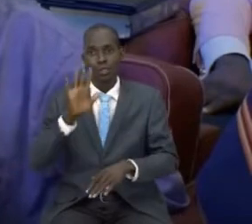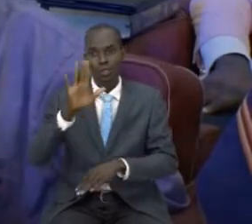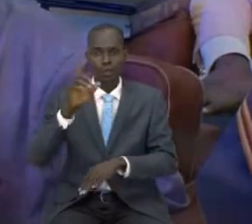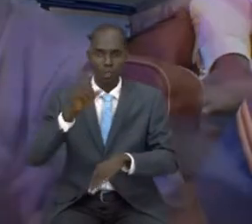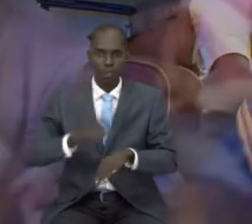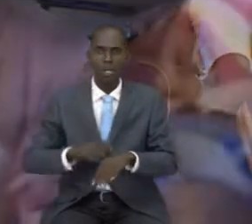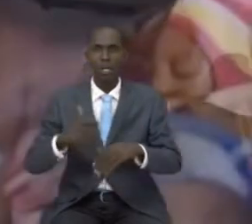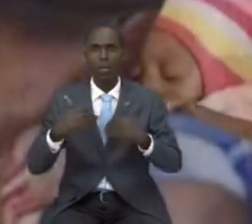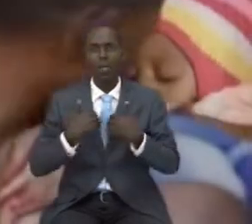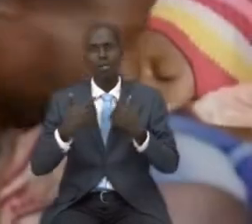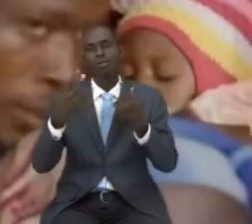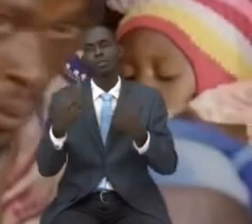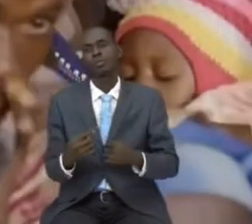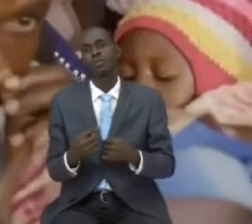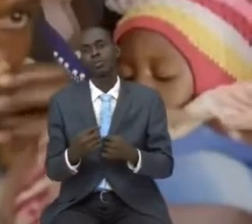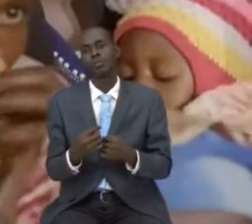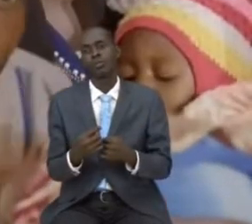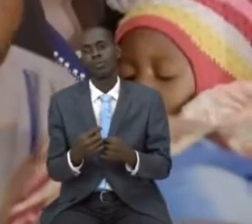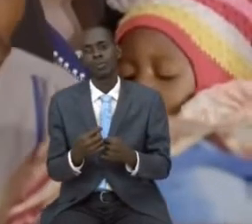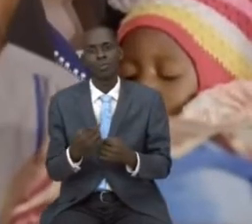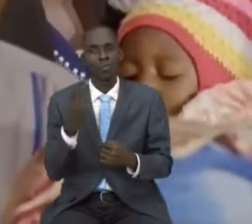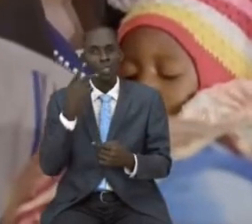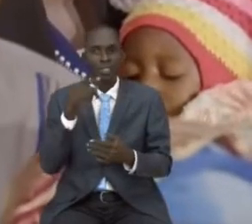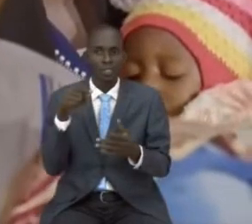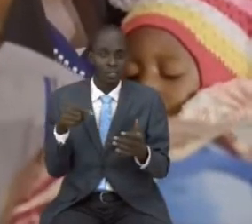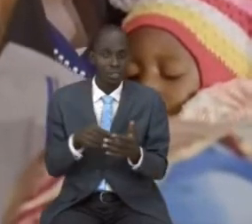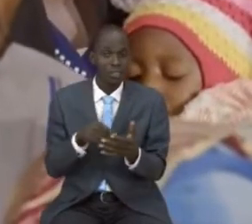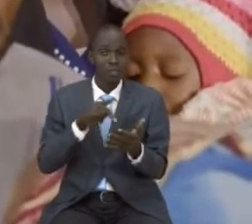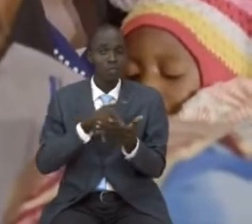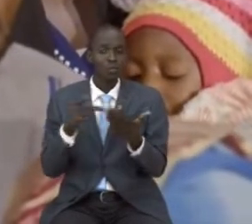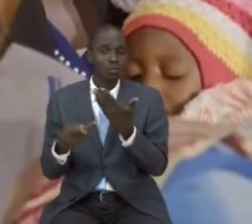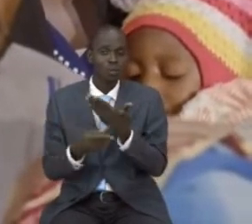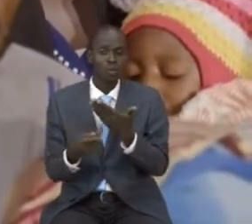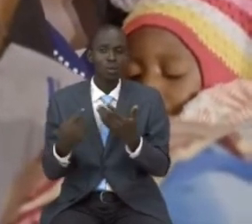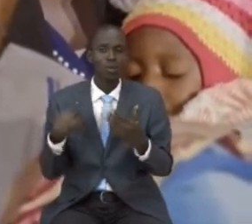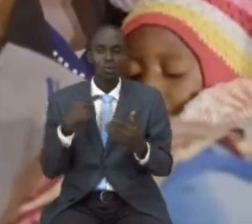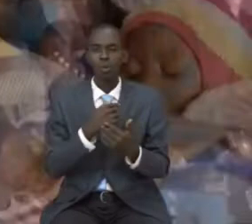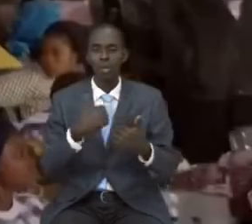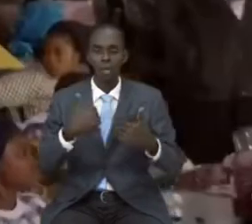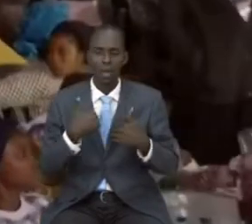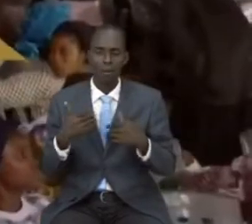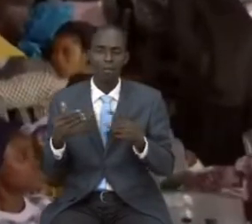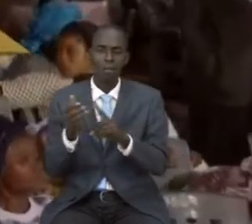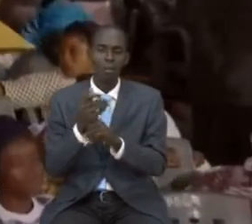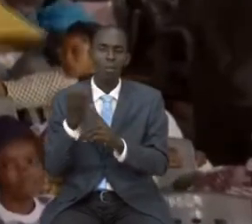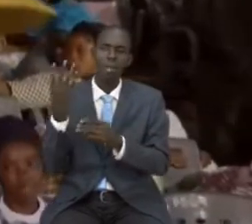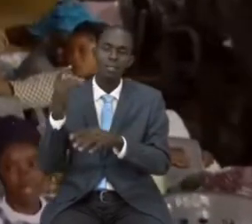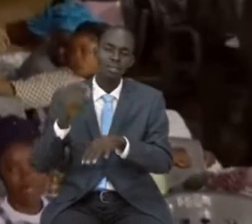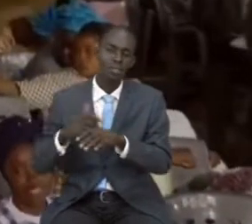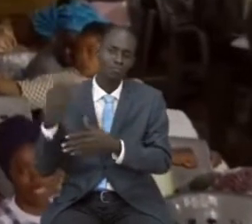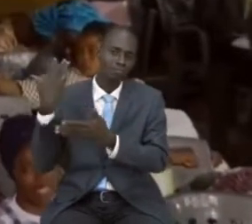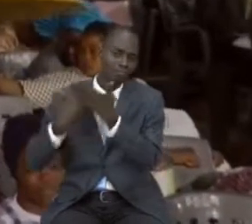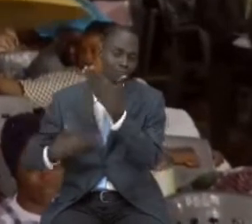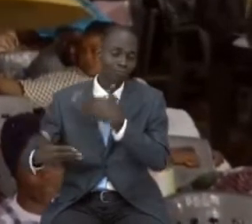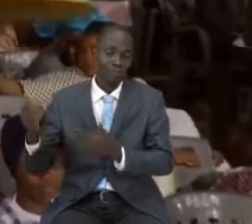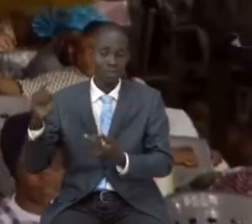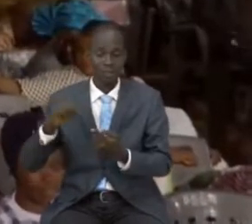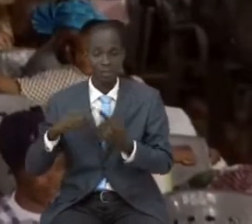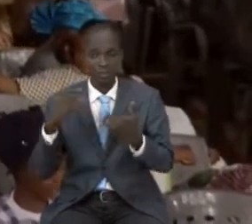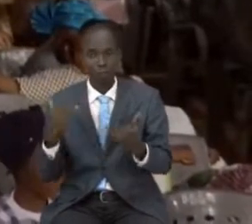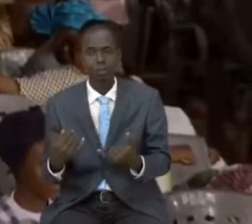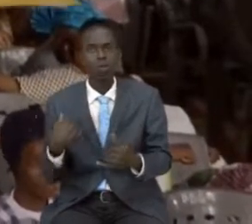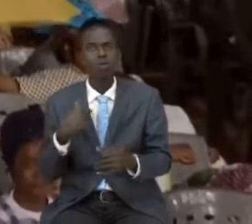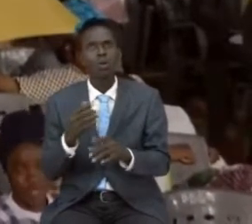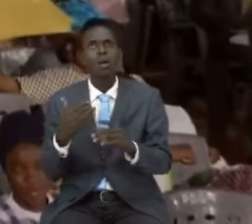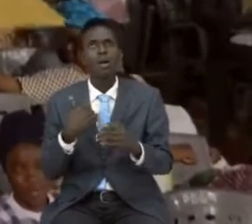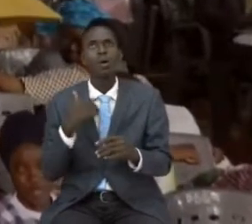come. You know, these crusades we've been having, we had a crusade just some time